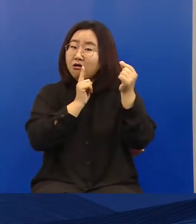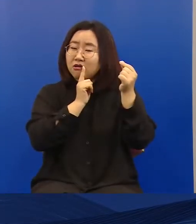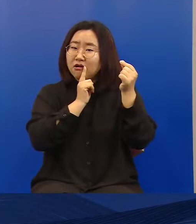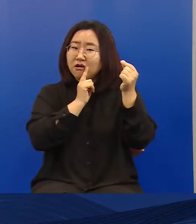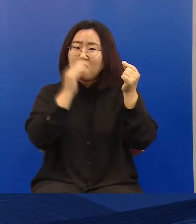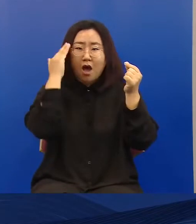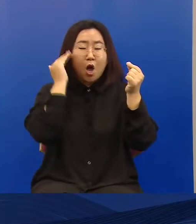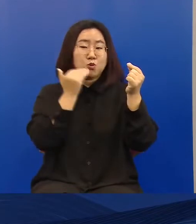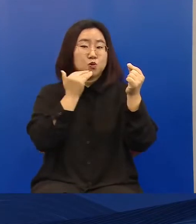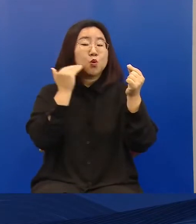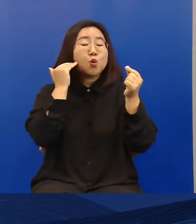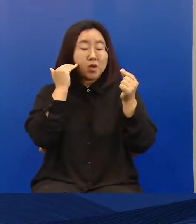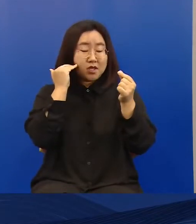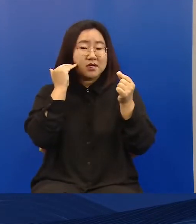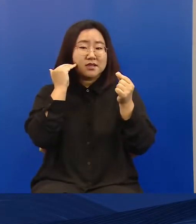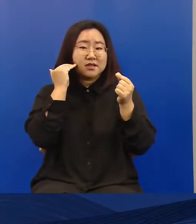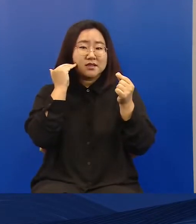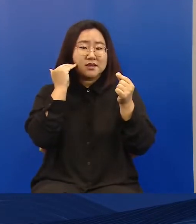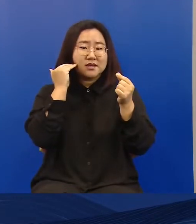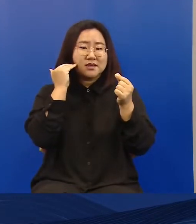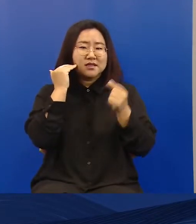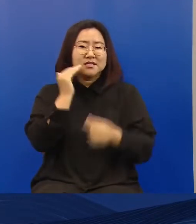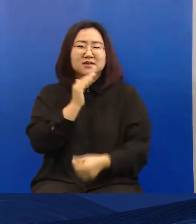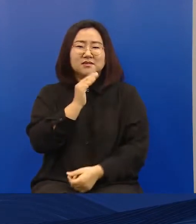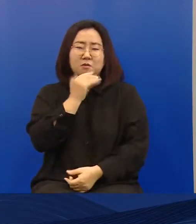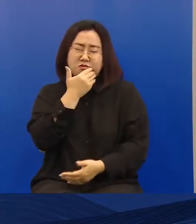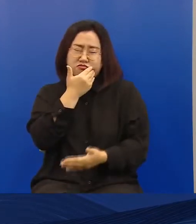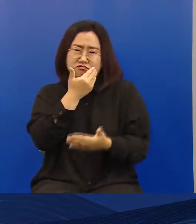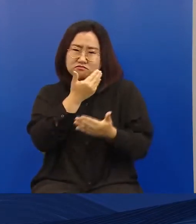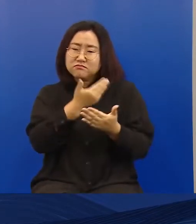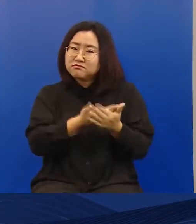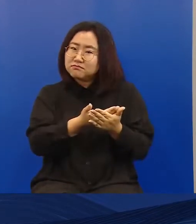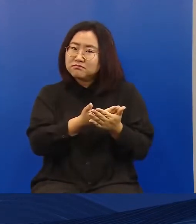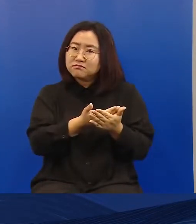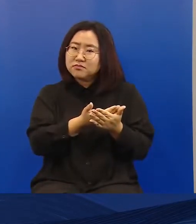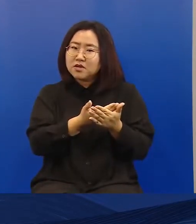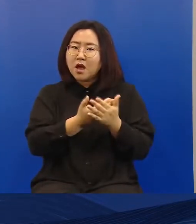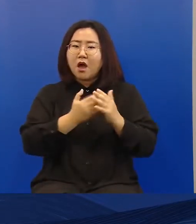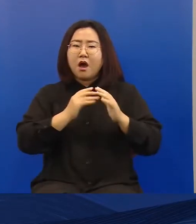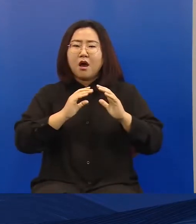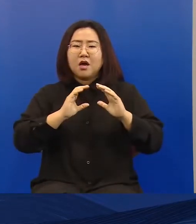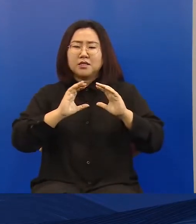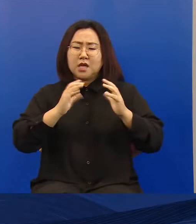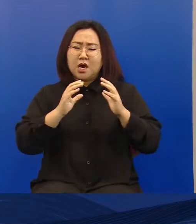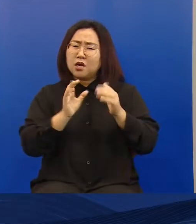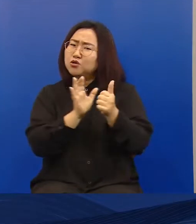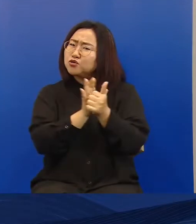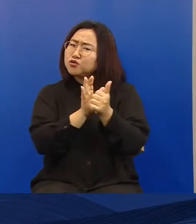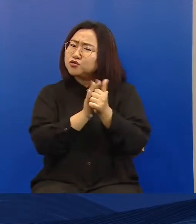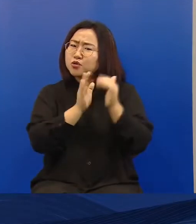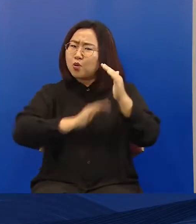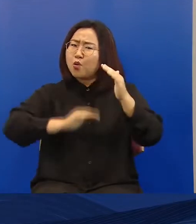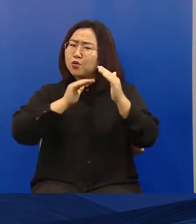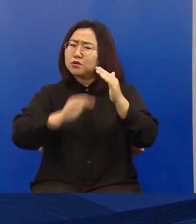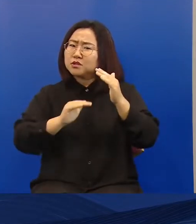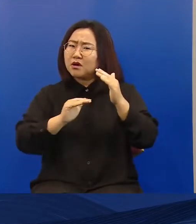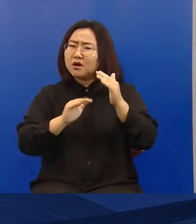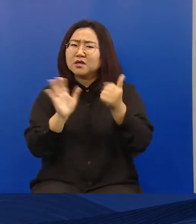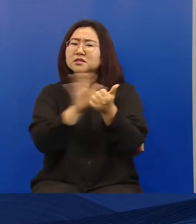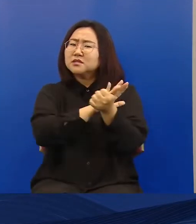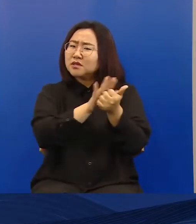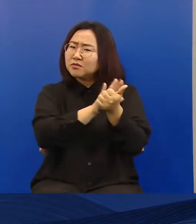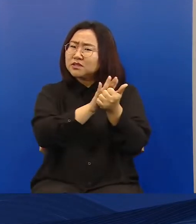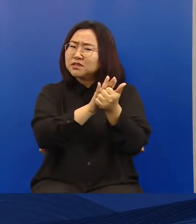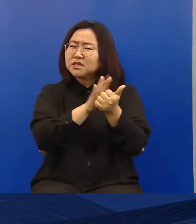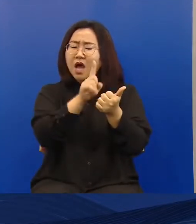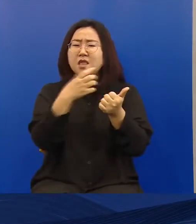And the Korean people with hearing loss who use the Korean Sign Language